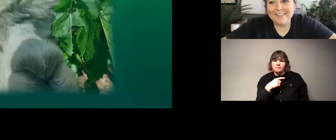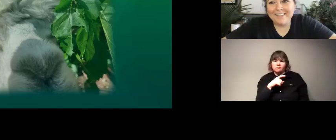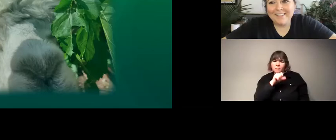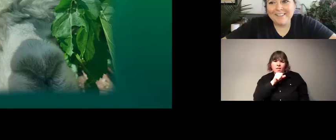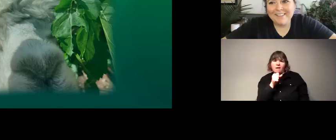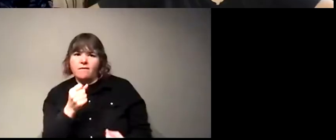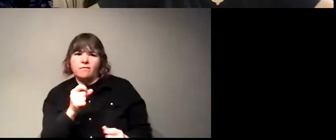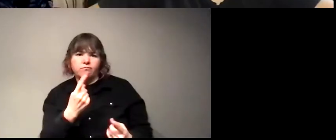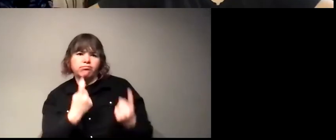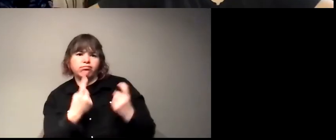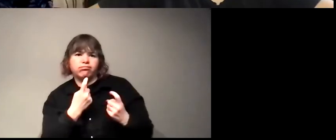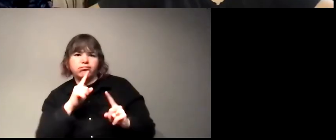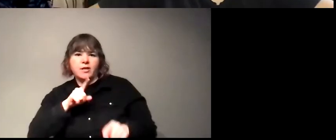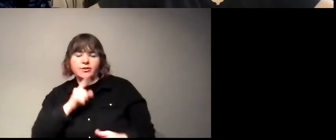guys'